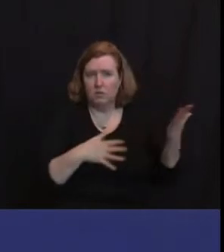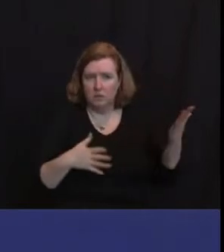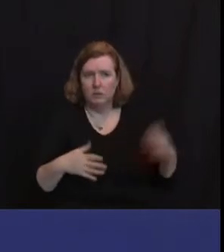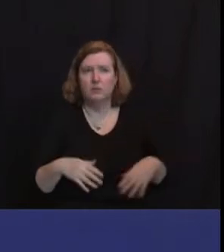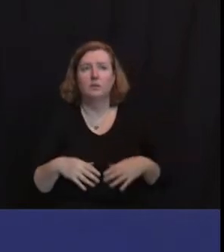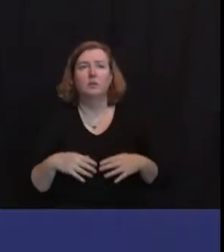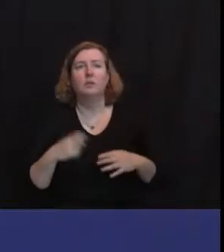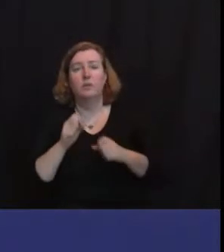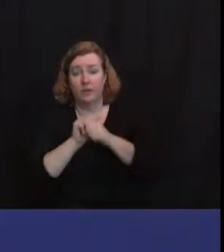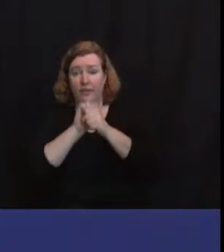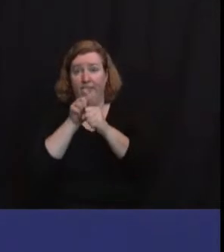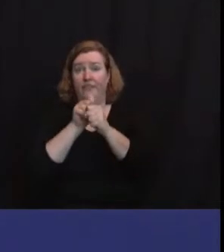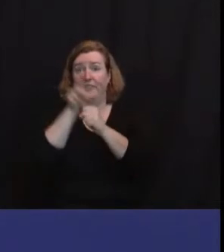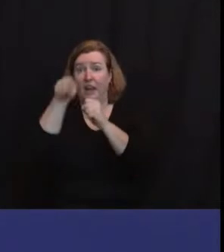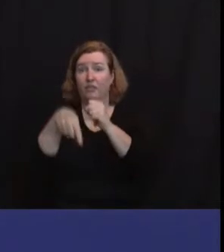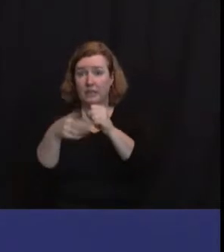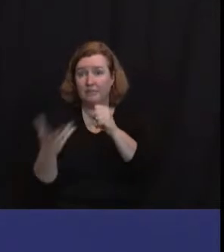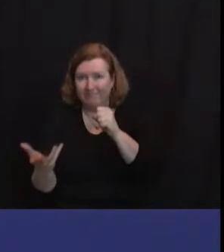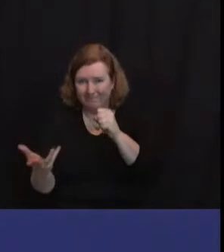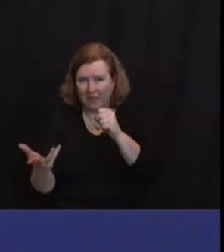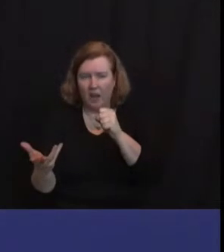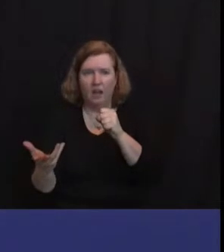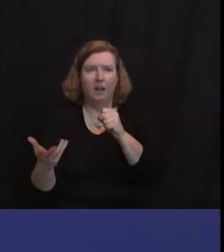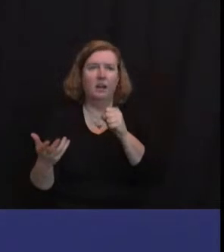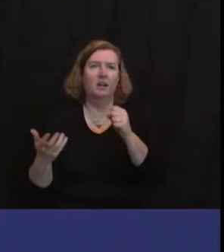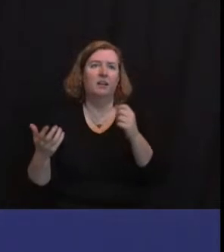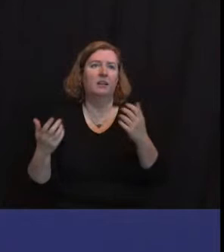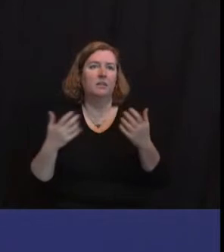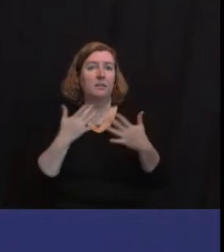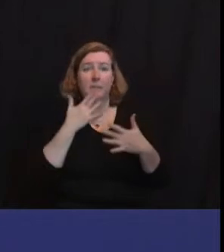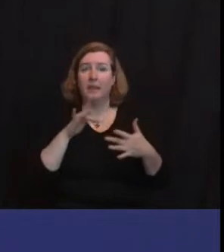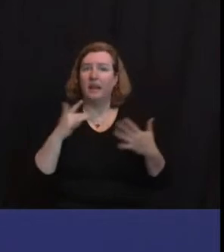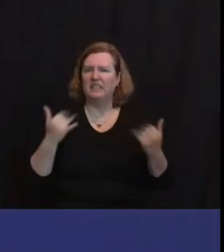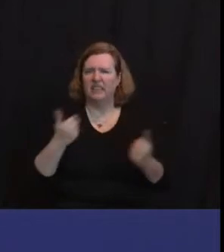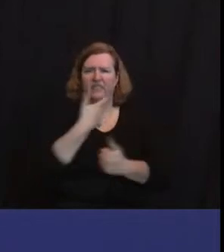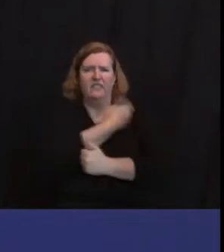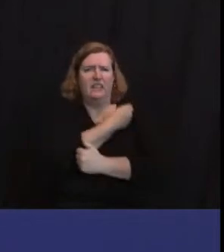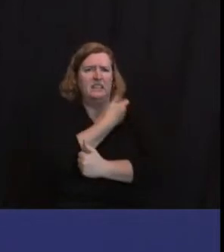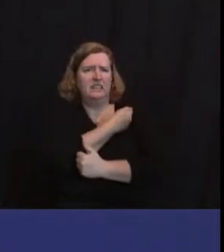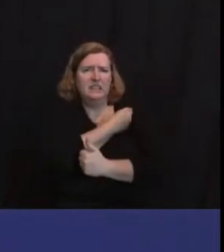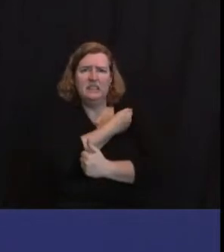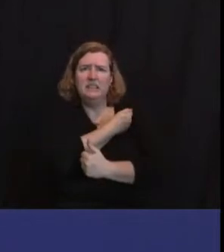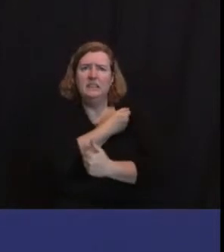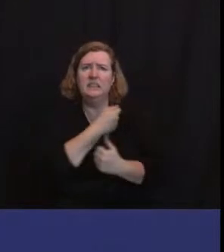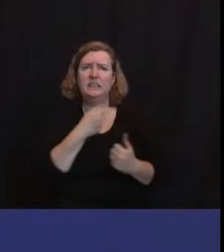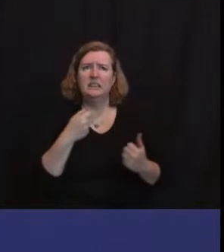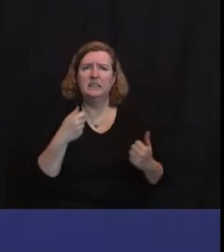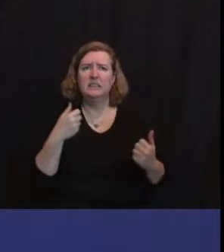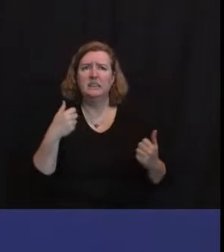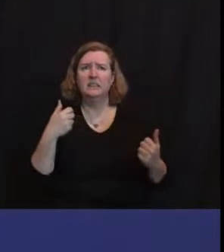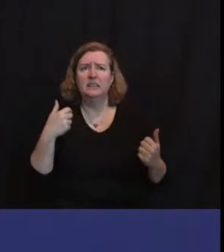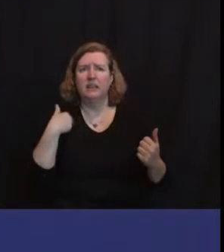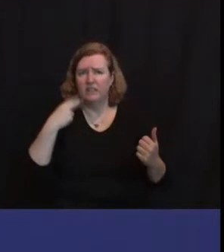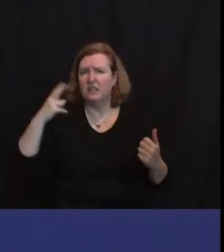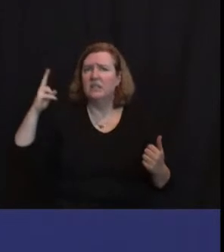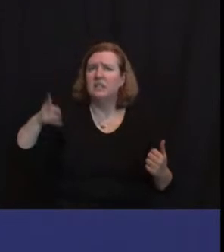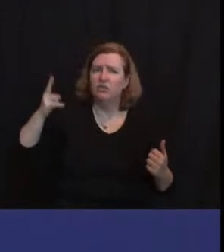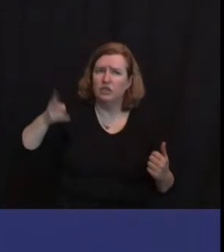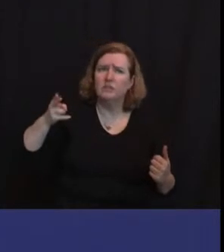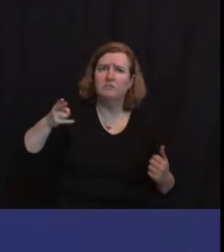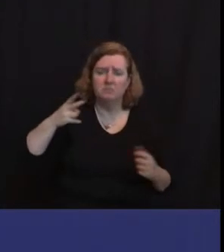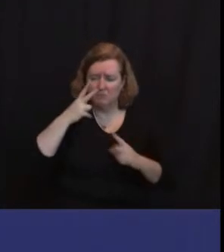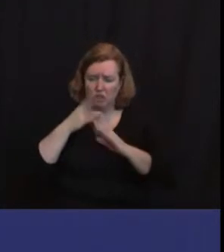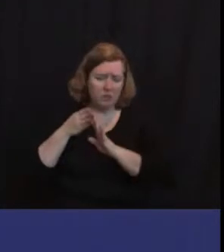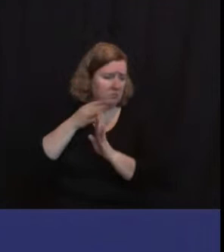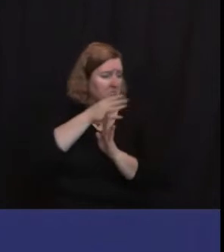we're seeing right now. The good news, as I said, we got vaccine capacities, knowledge, behavior that we did not have last year. So I can't make